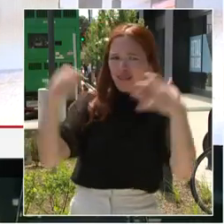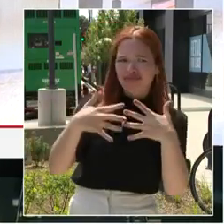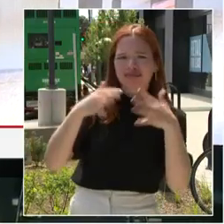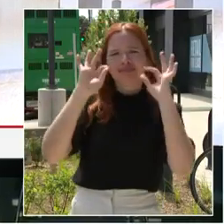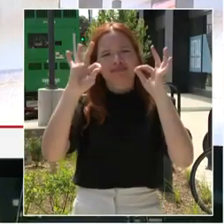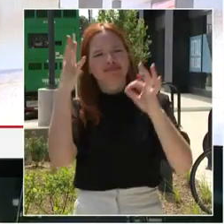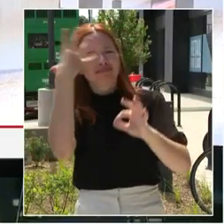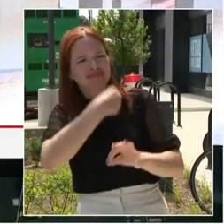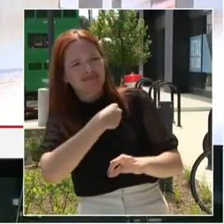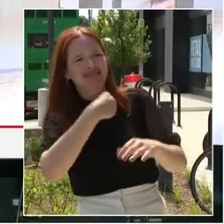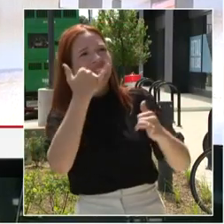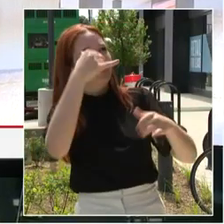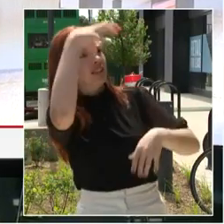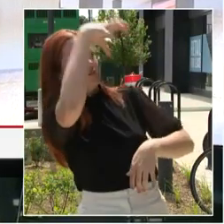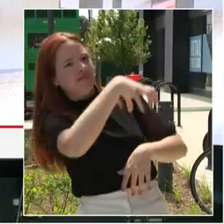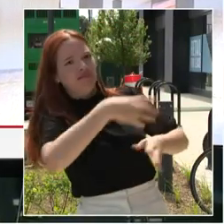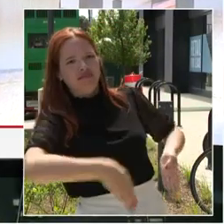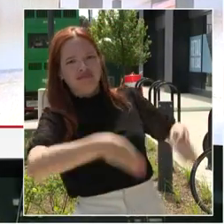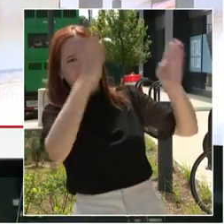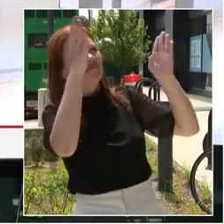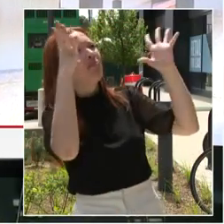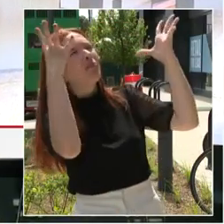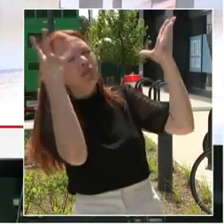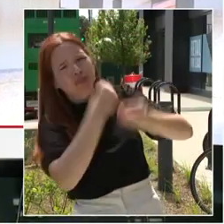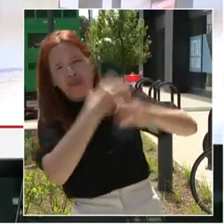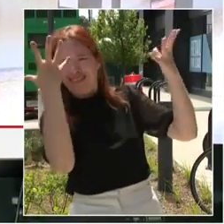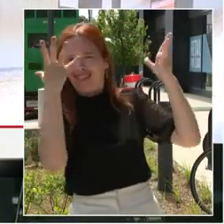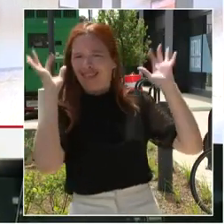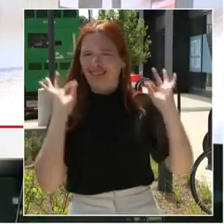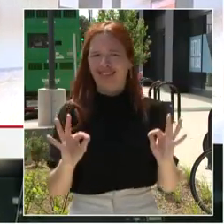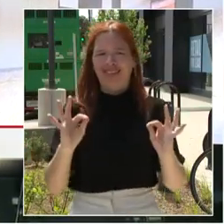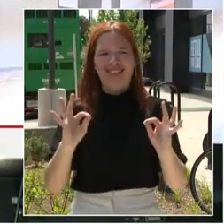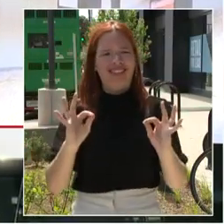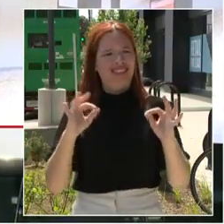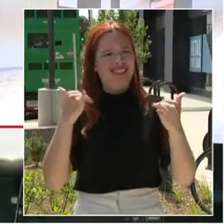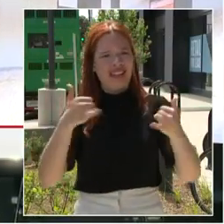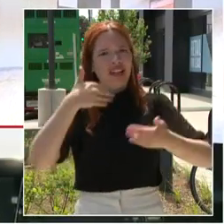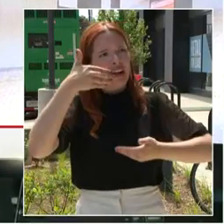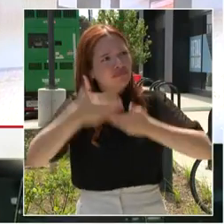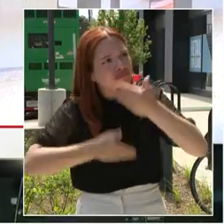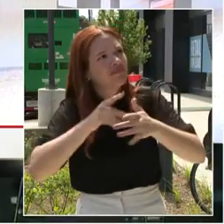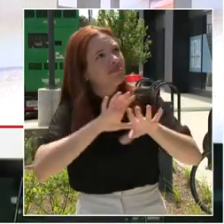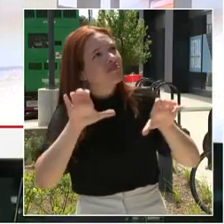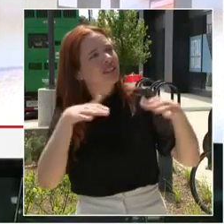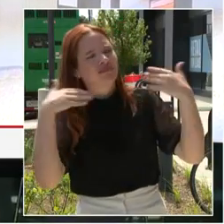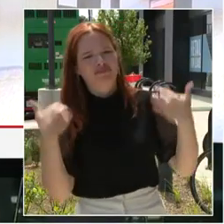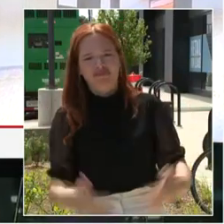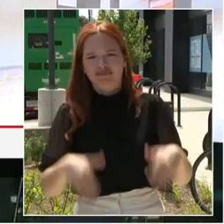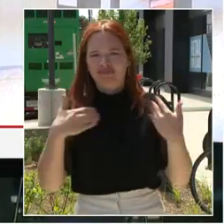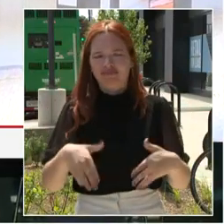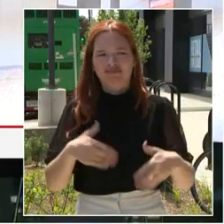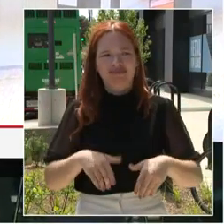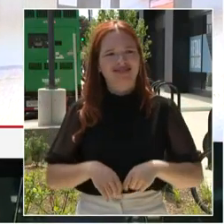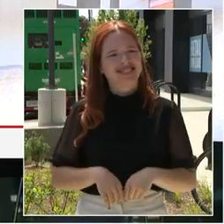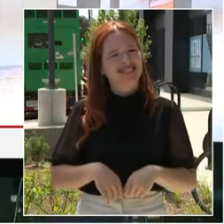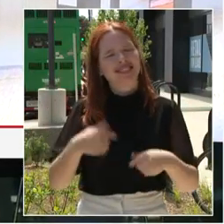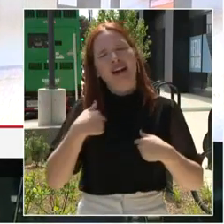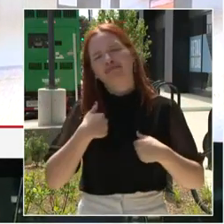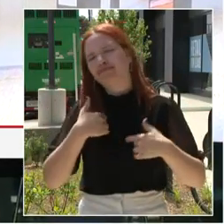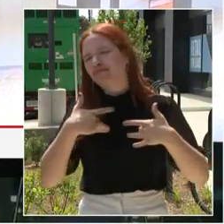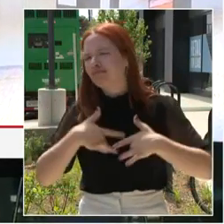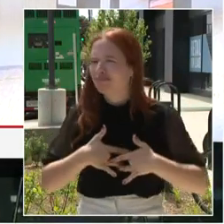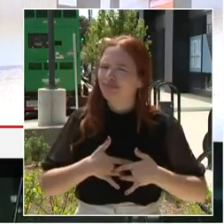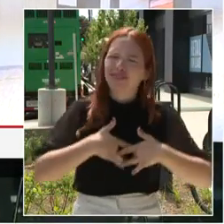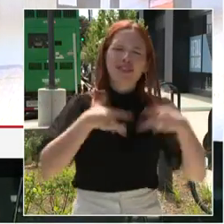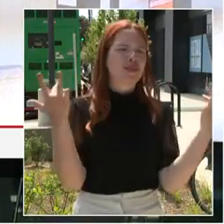investment, development, and progress. I am so thrilled to be able to deliver